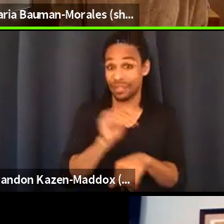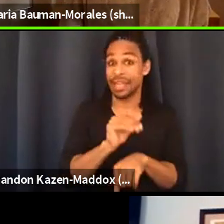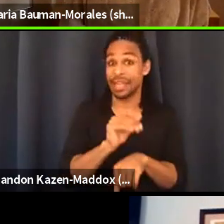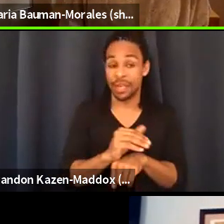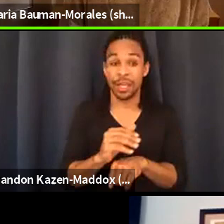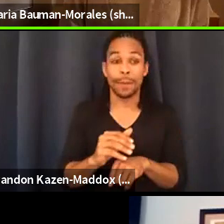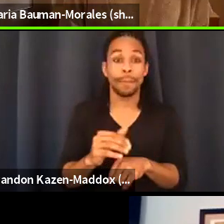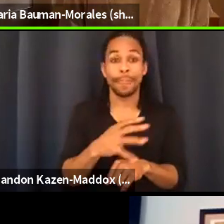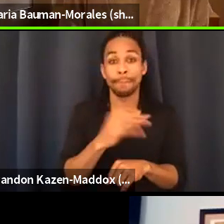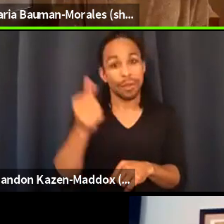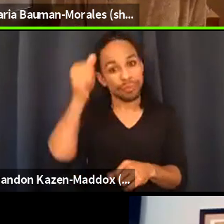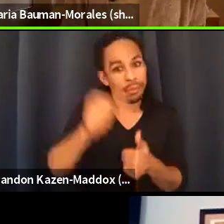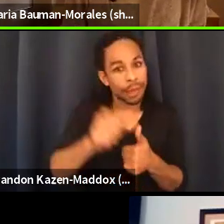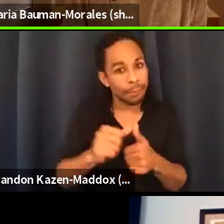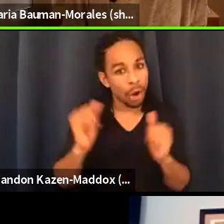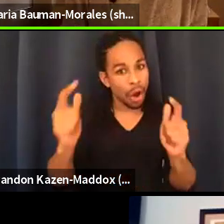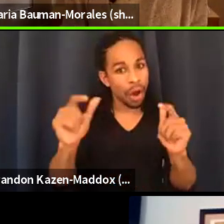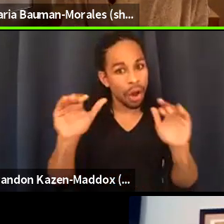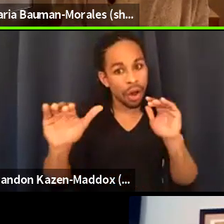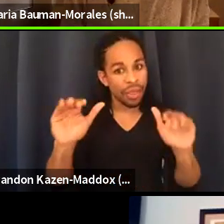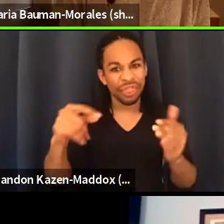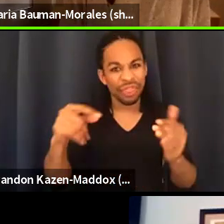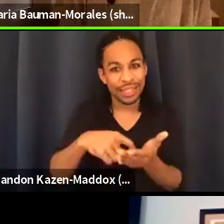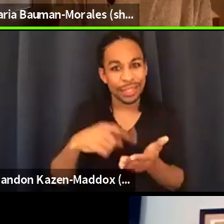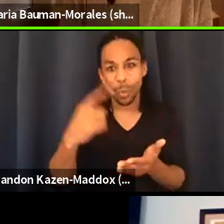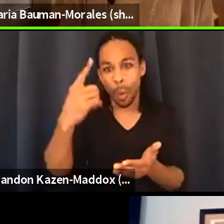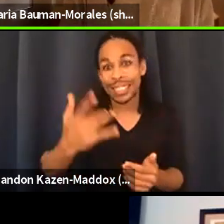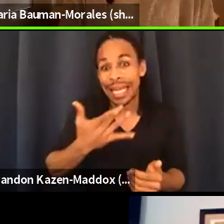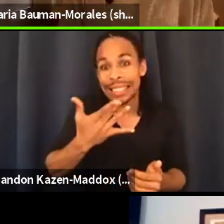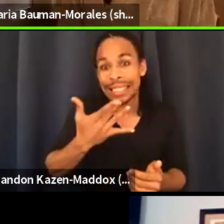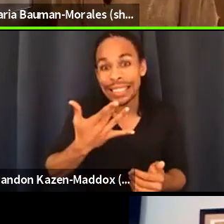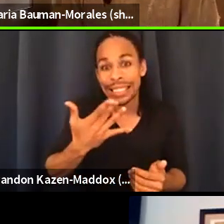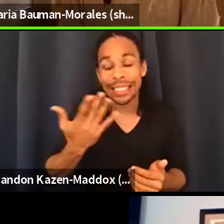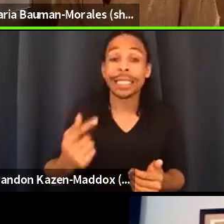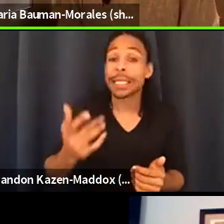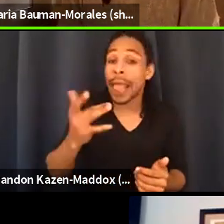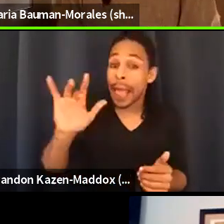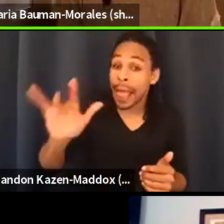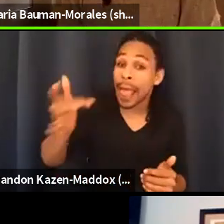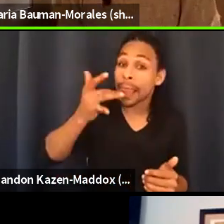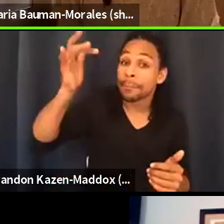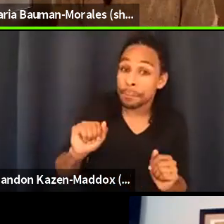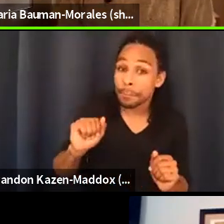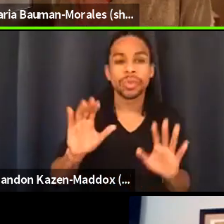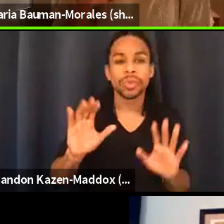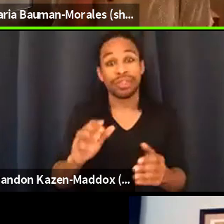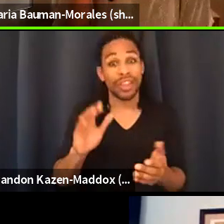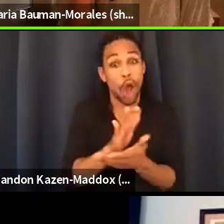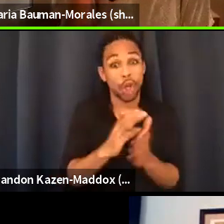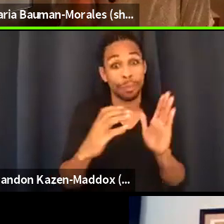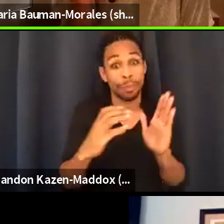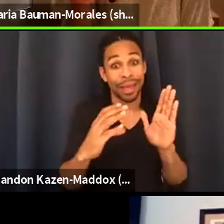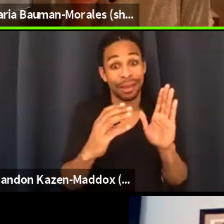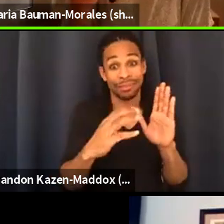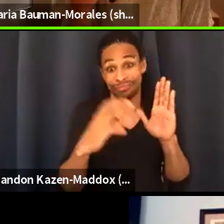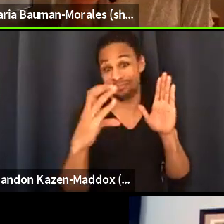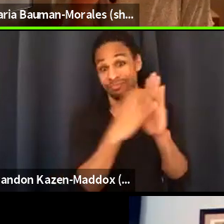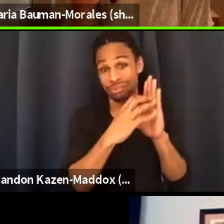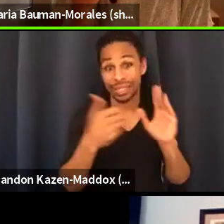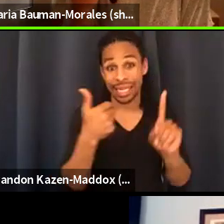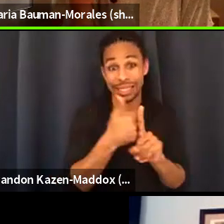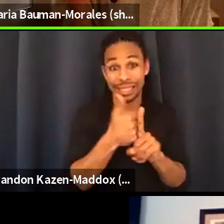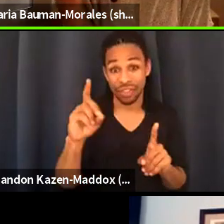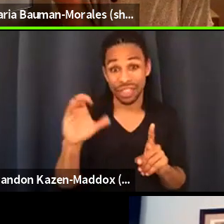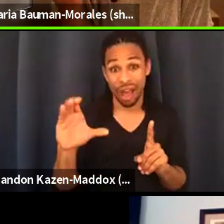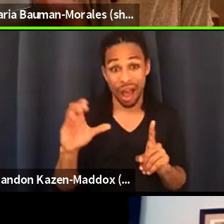And the document, there's a lot there. And we really wanted to just sort of open it up with this. So I'm gonna ground this